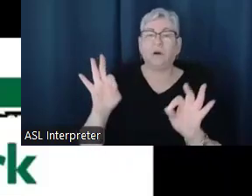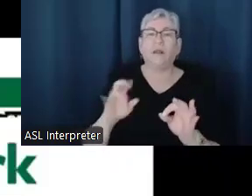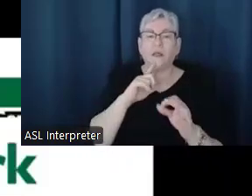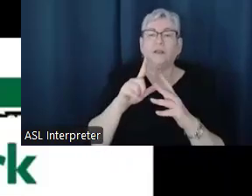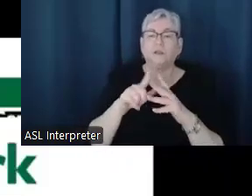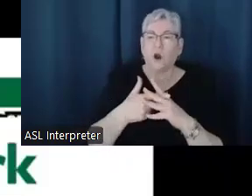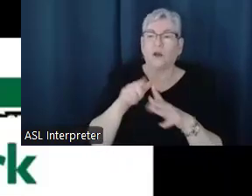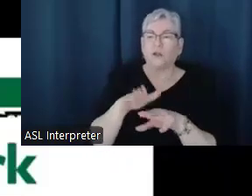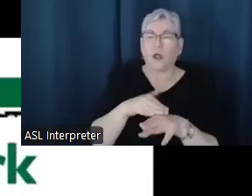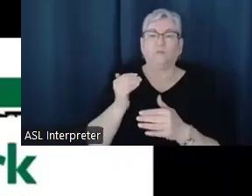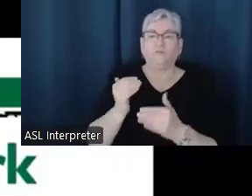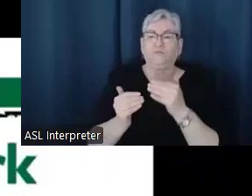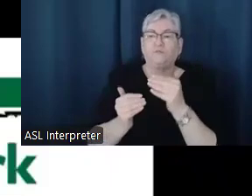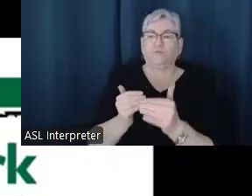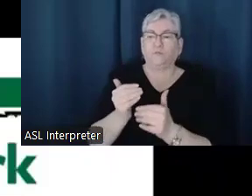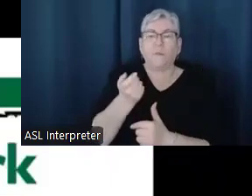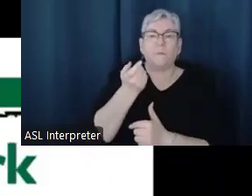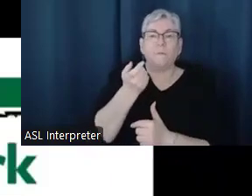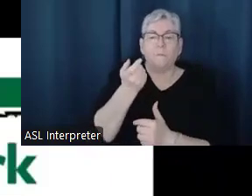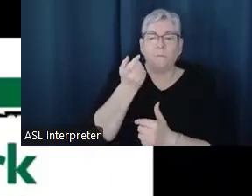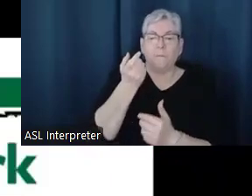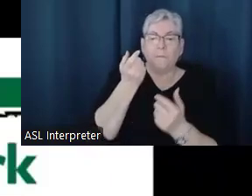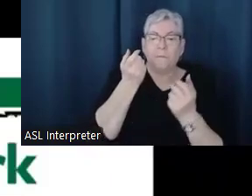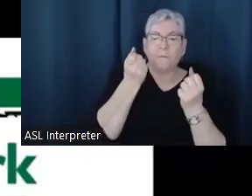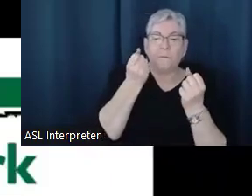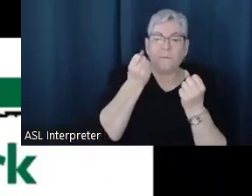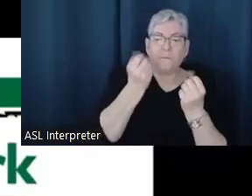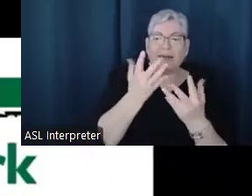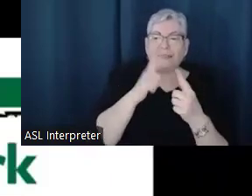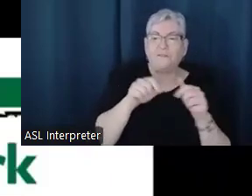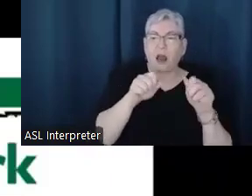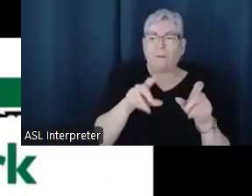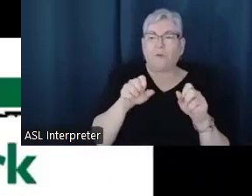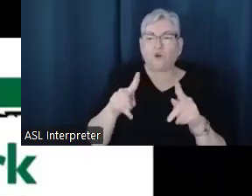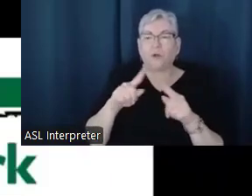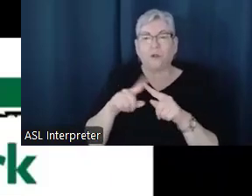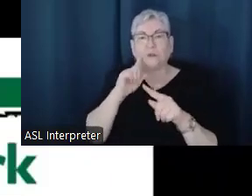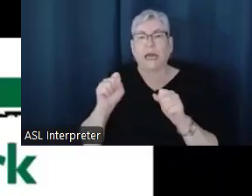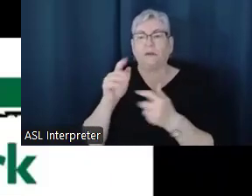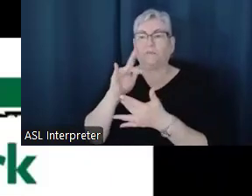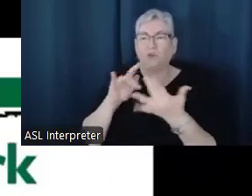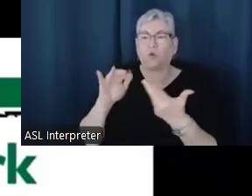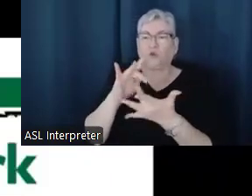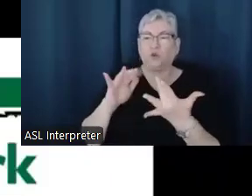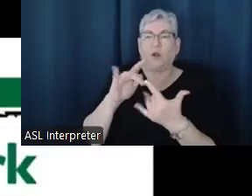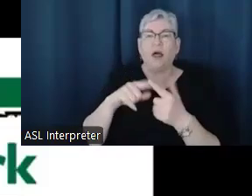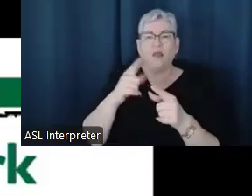creating many opportunities for social interaction and then growing to something bigger, depending on who your population